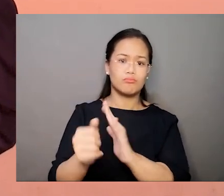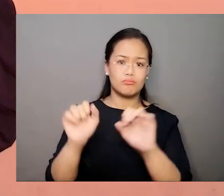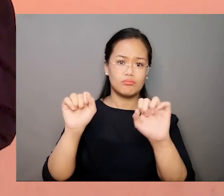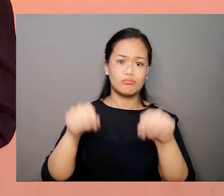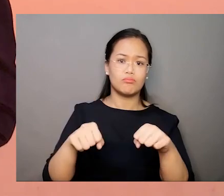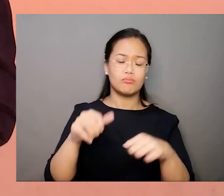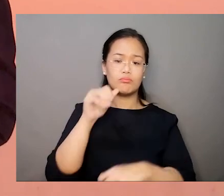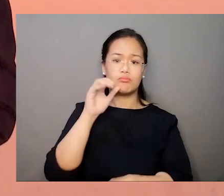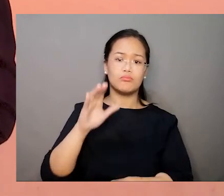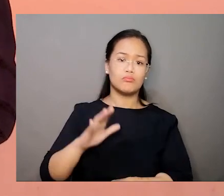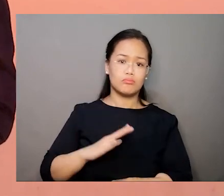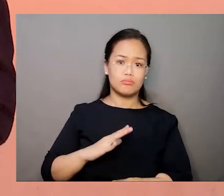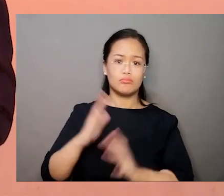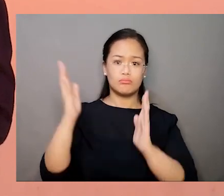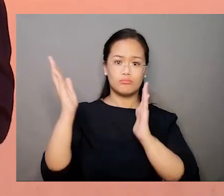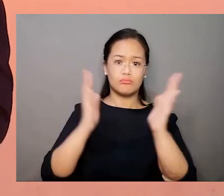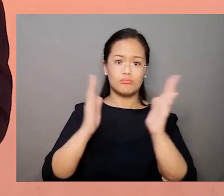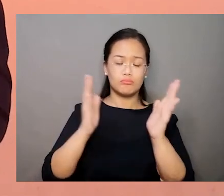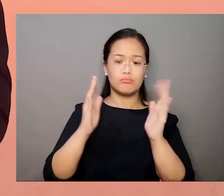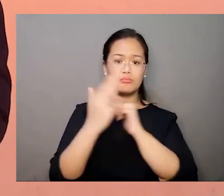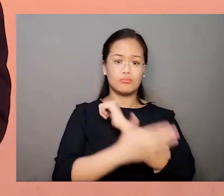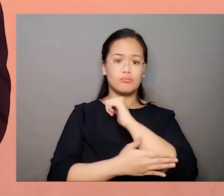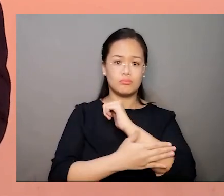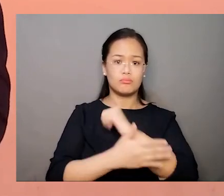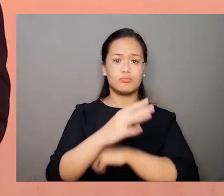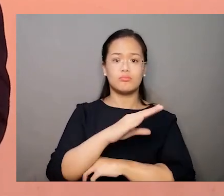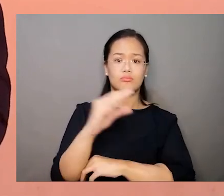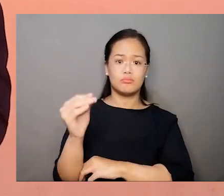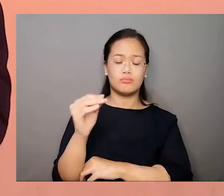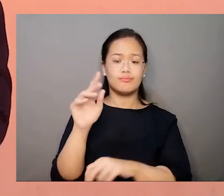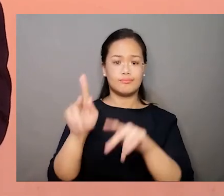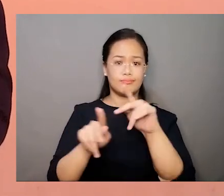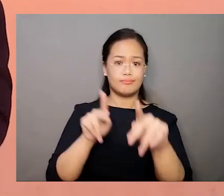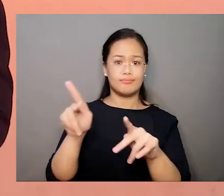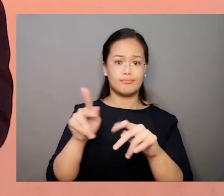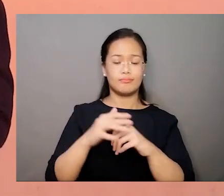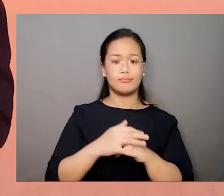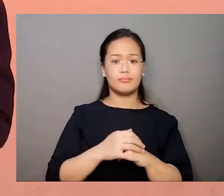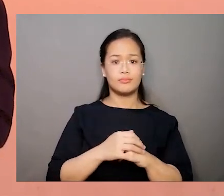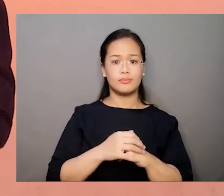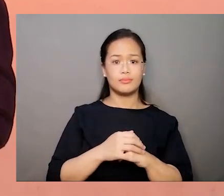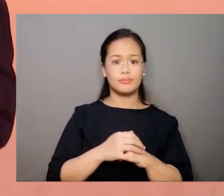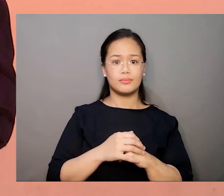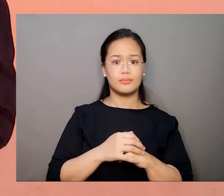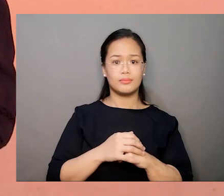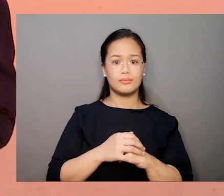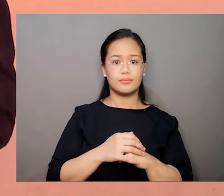potentialities of women in the service of their countries and of humanity.